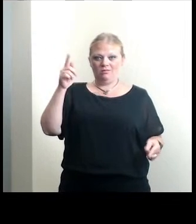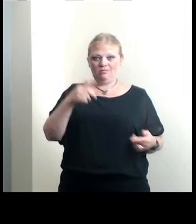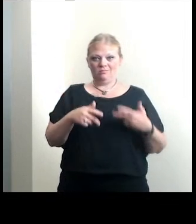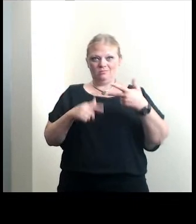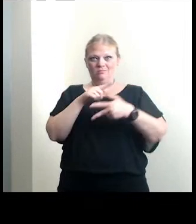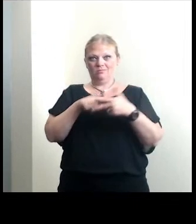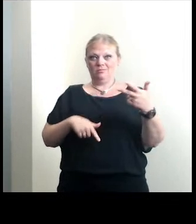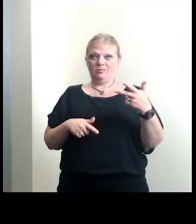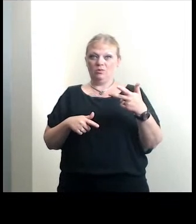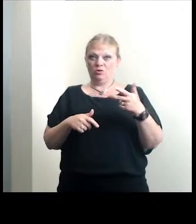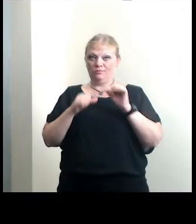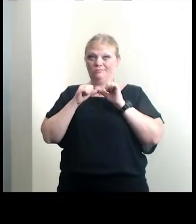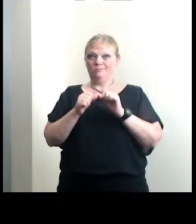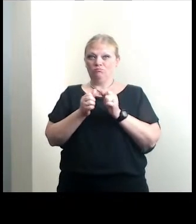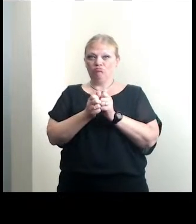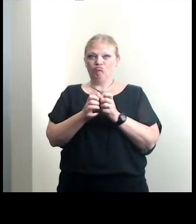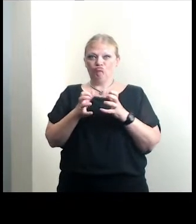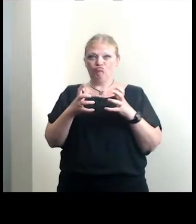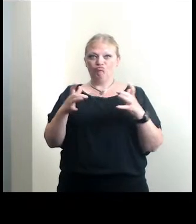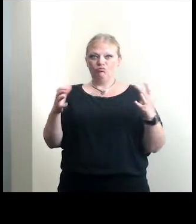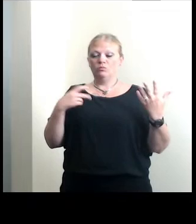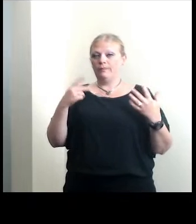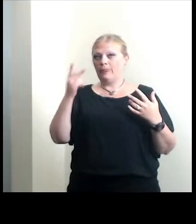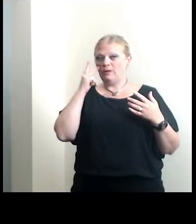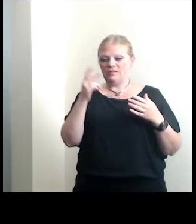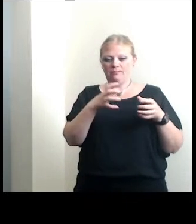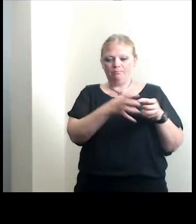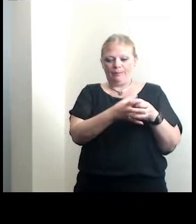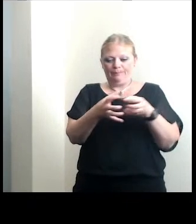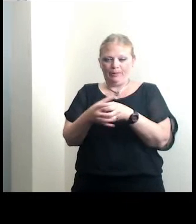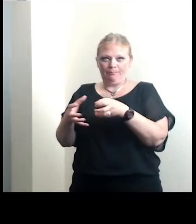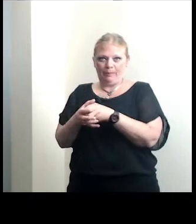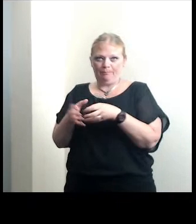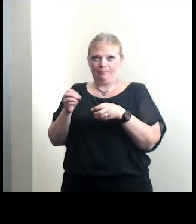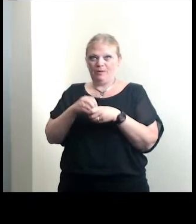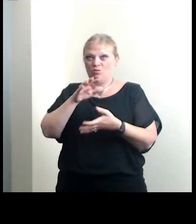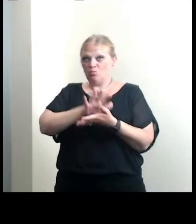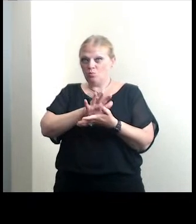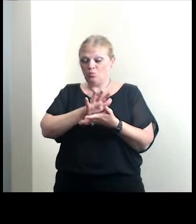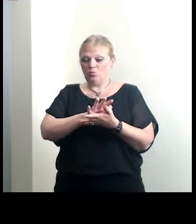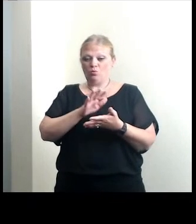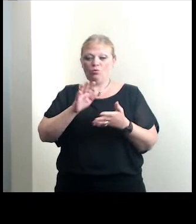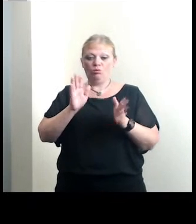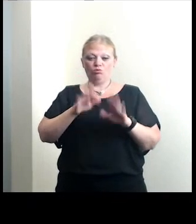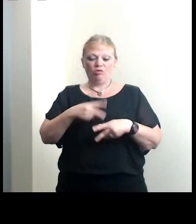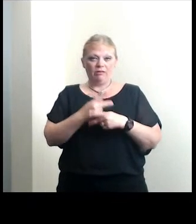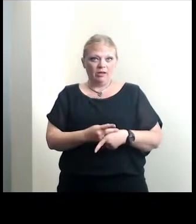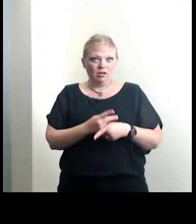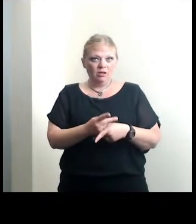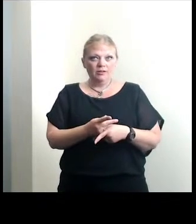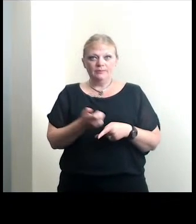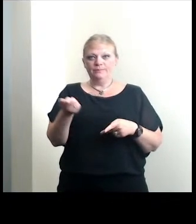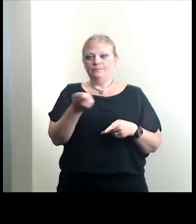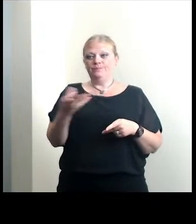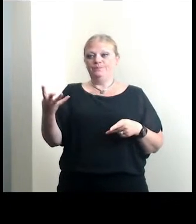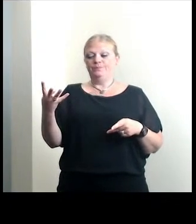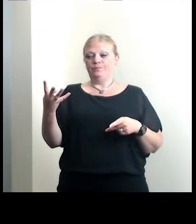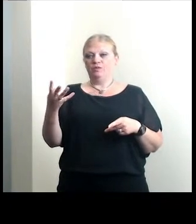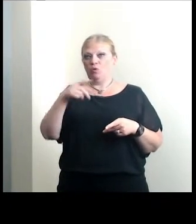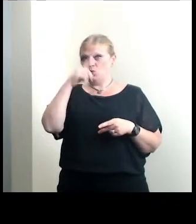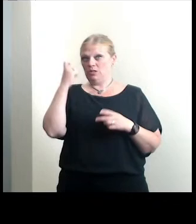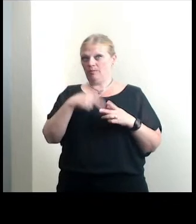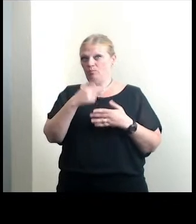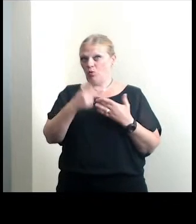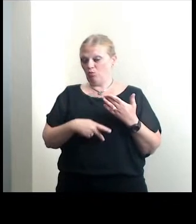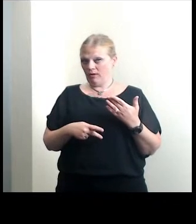grow. As we know, we're seeing clusters in school settings, childcare settings, a couple summer